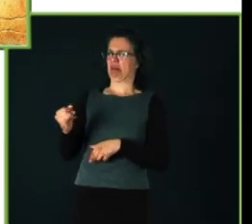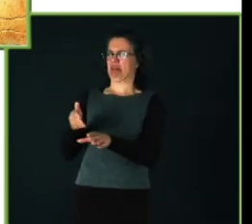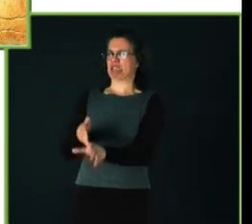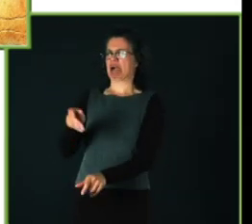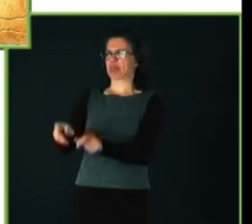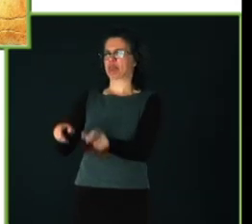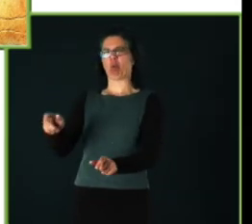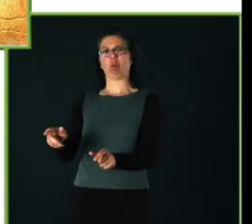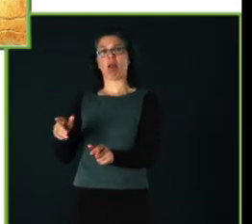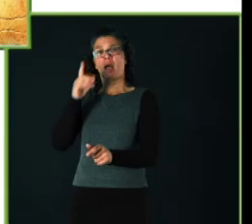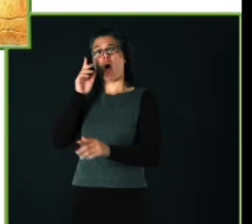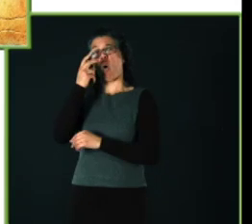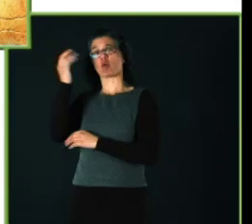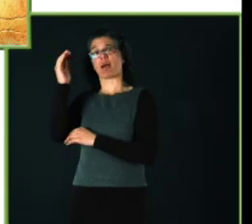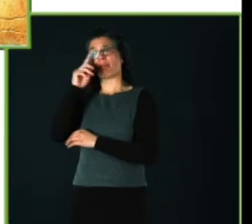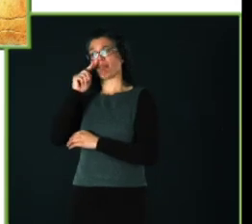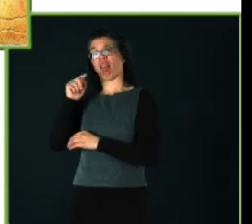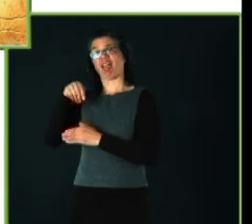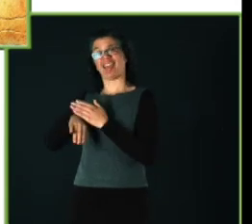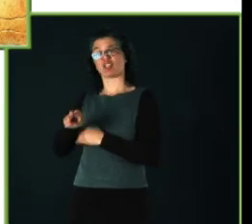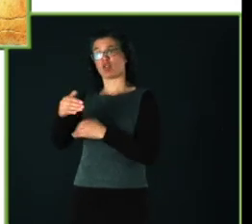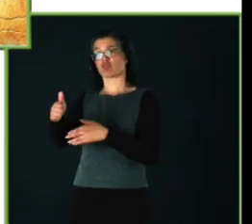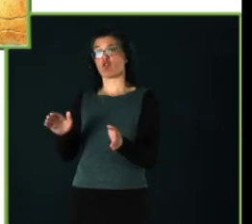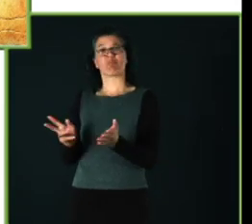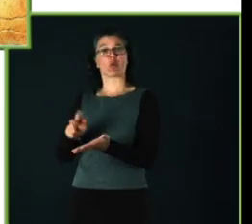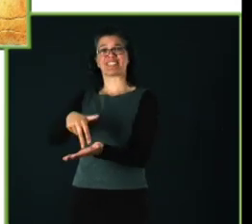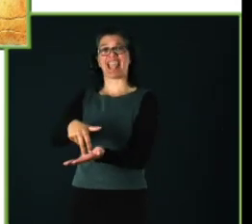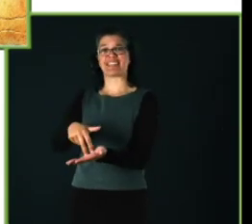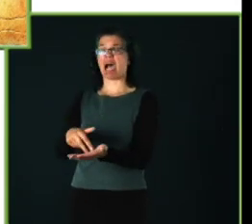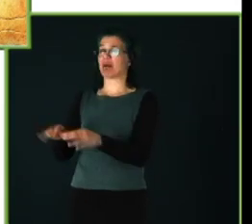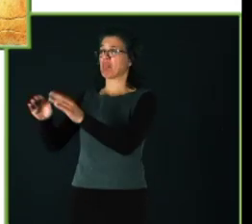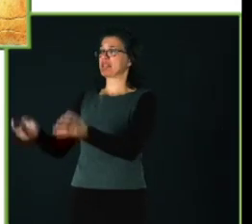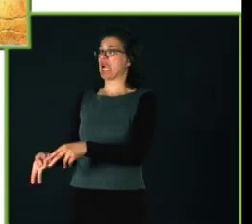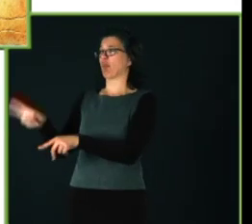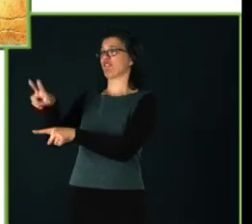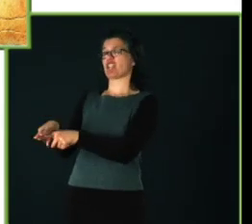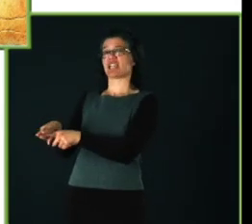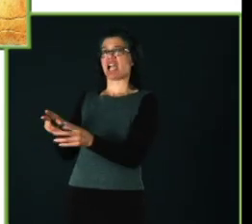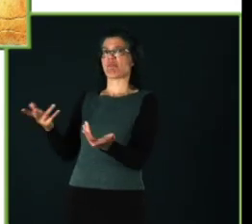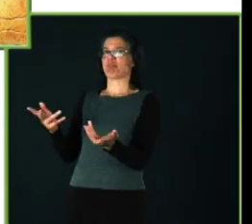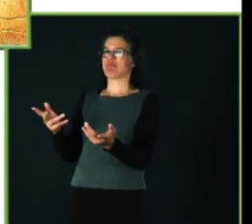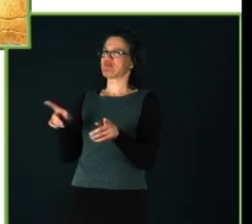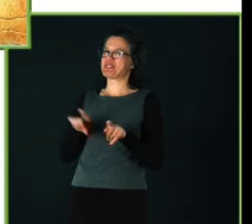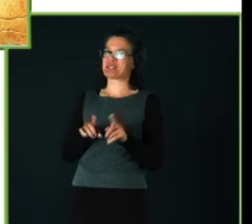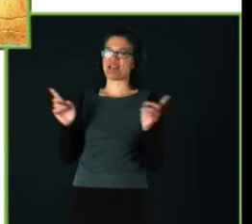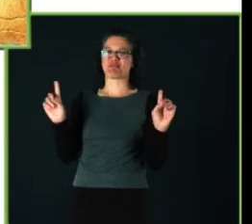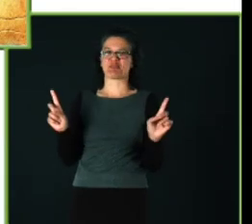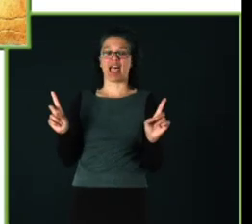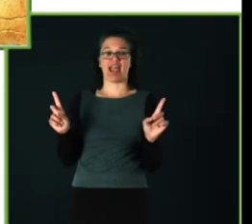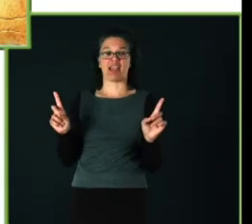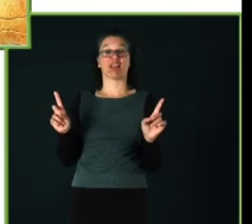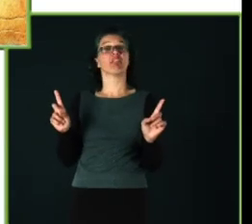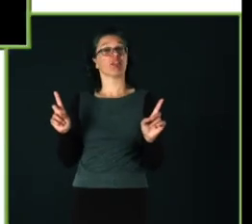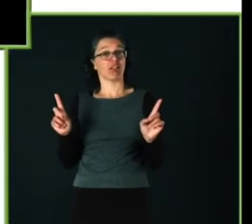when older people come into the room. Nothing's changed. The problem is our intervention and our interactions with